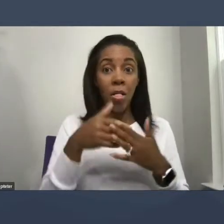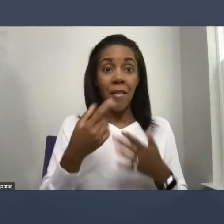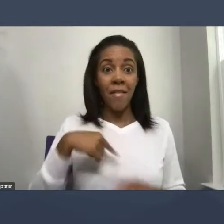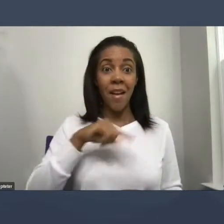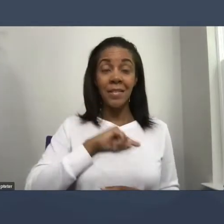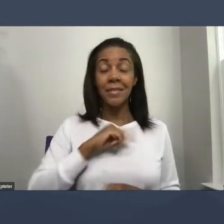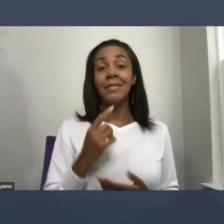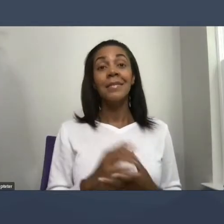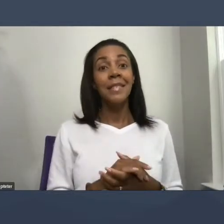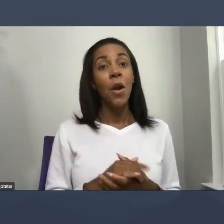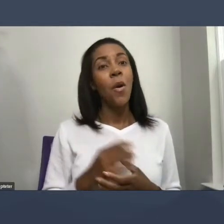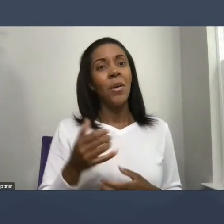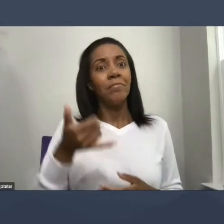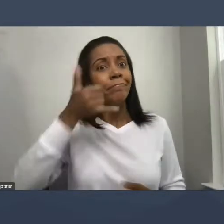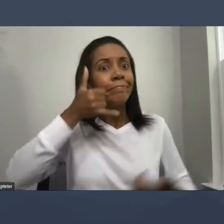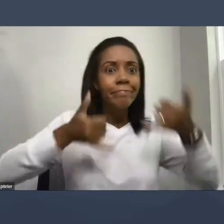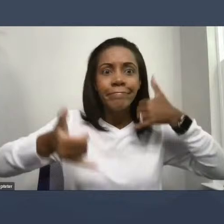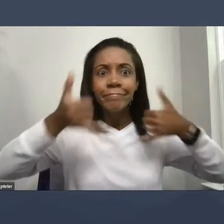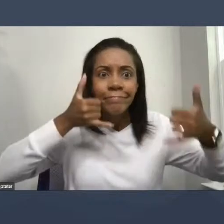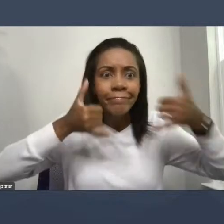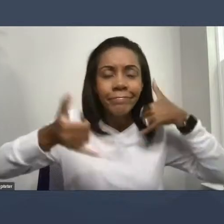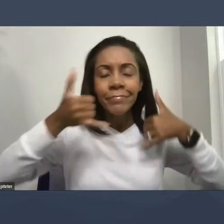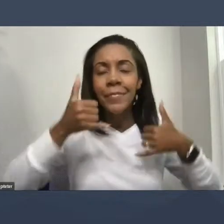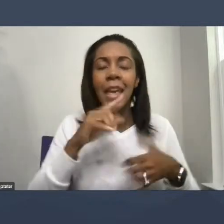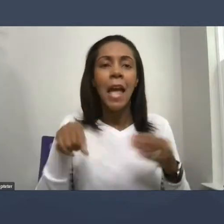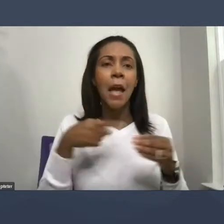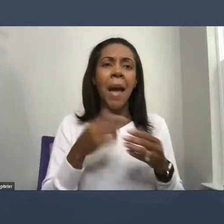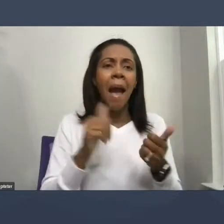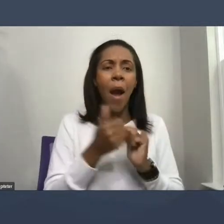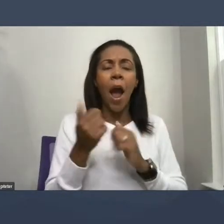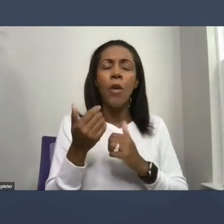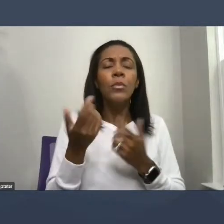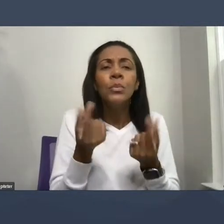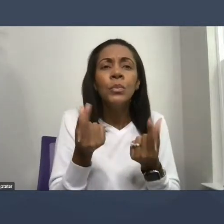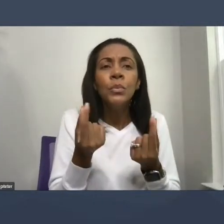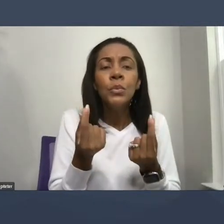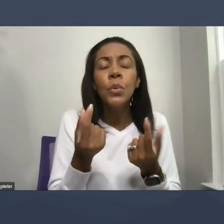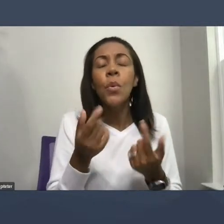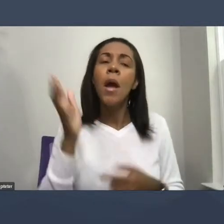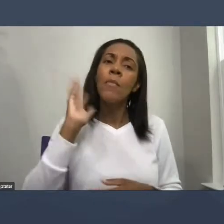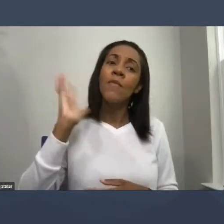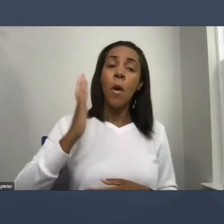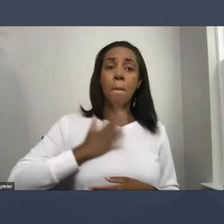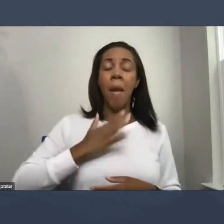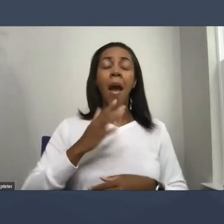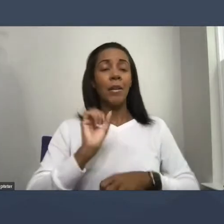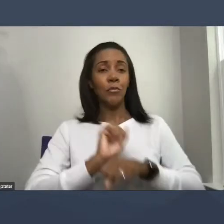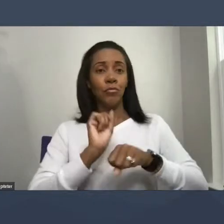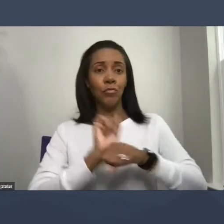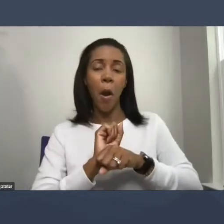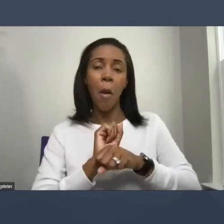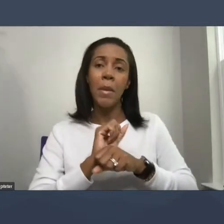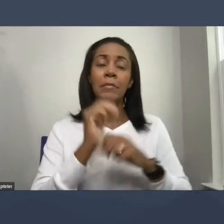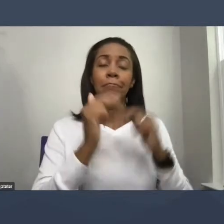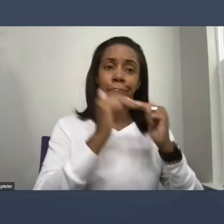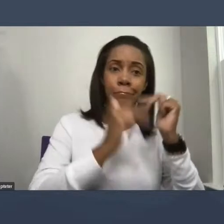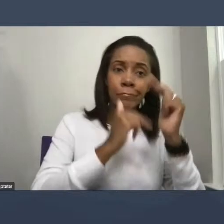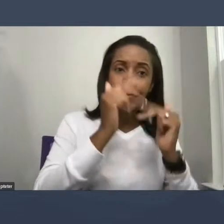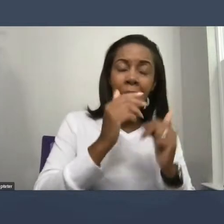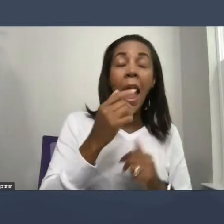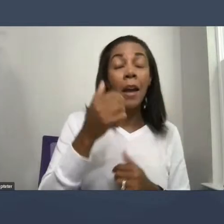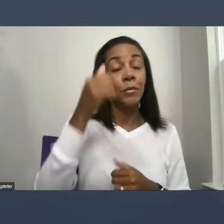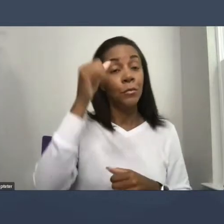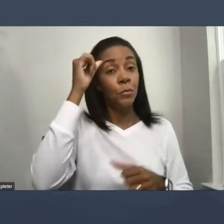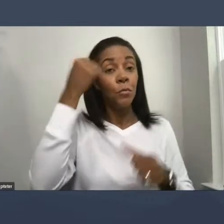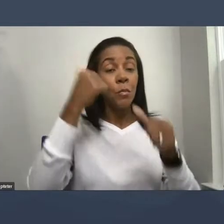phone calls about how things go. And also from my previous career in construction, I vividly remember the 93 redo of